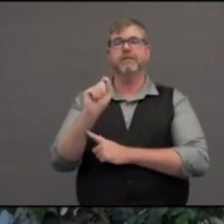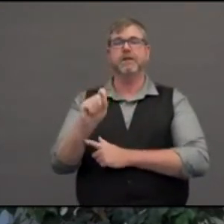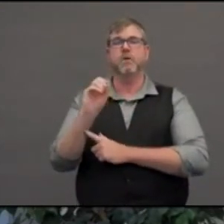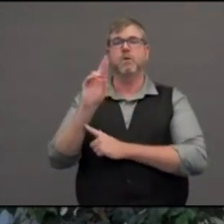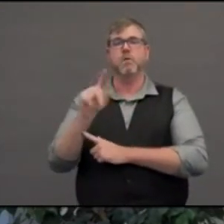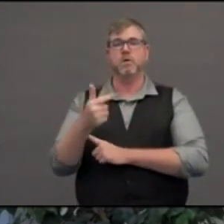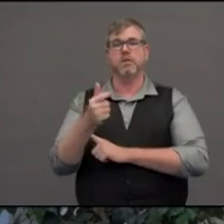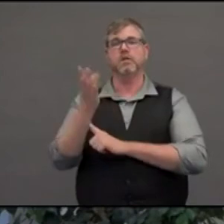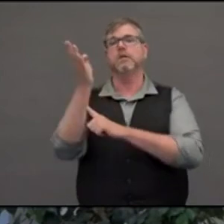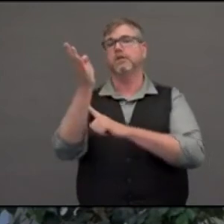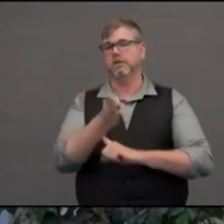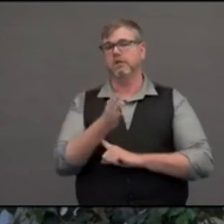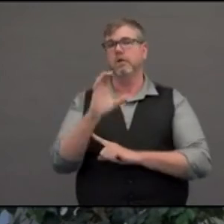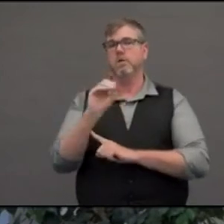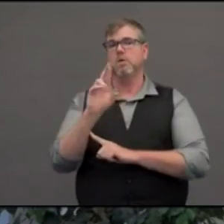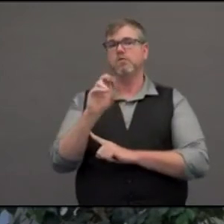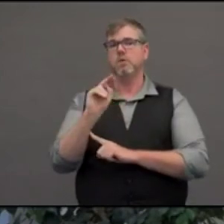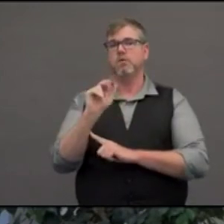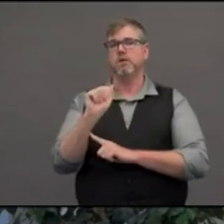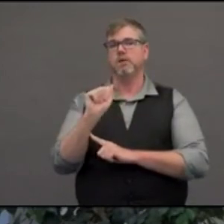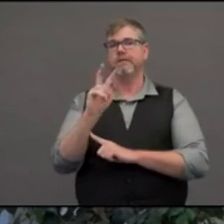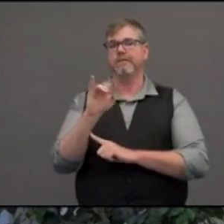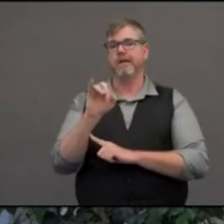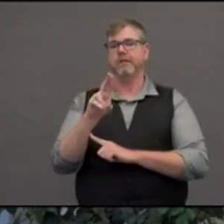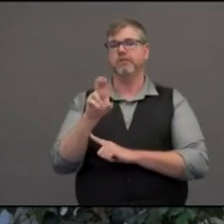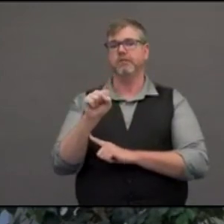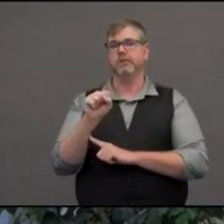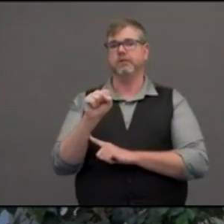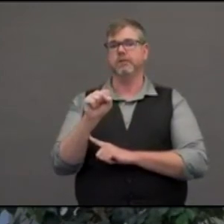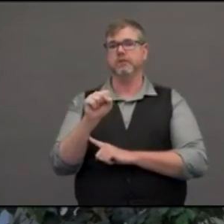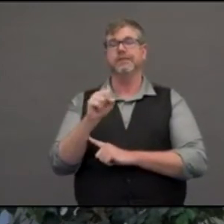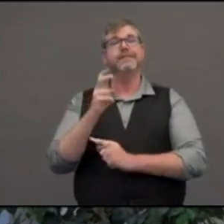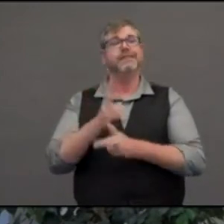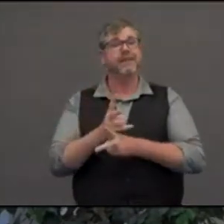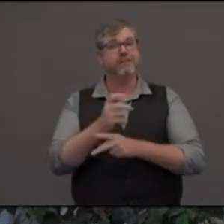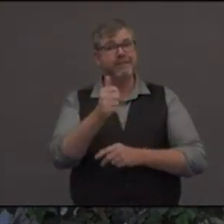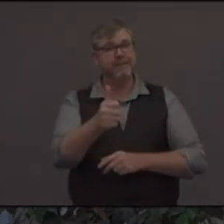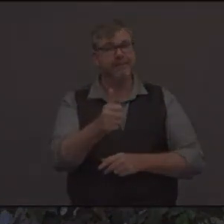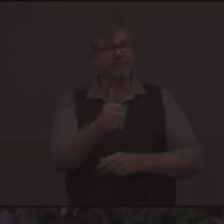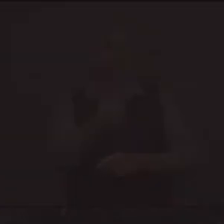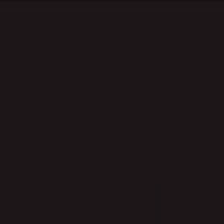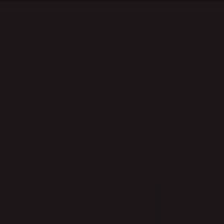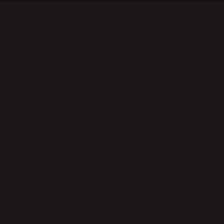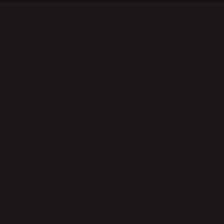www.sccgov.org/coronavirus. Please take care of yourselves and those around you. Have a great day.